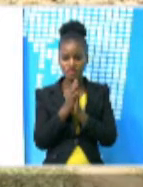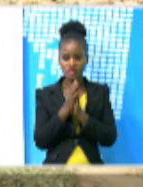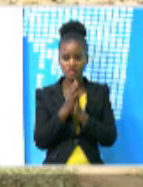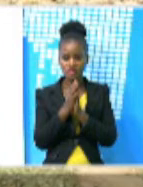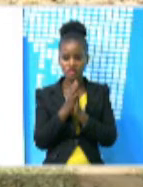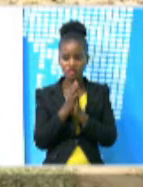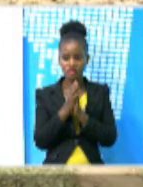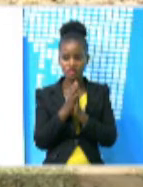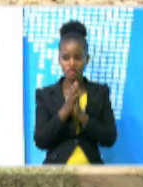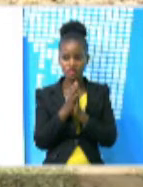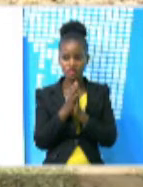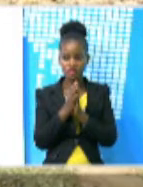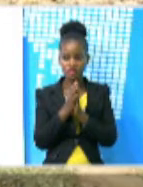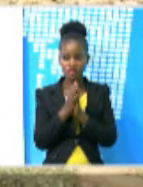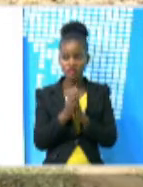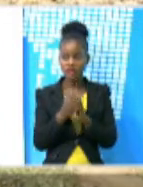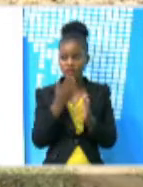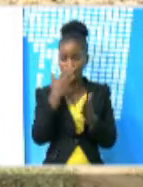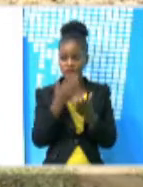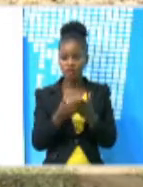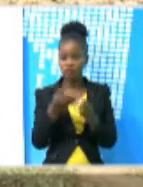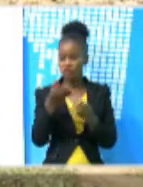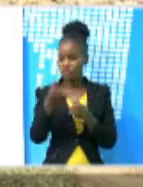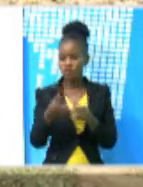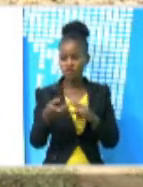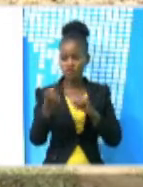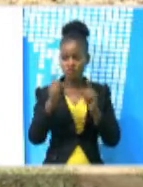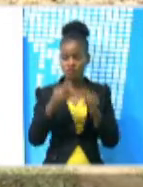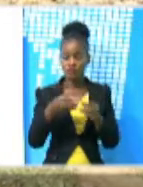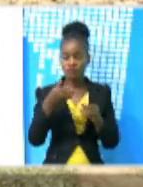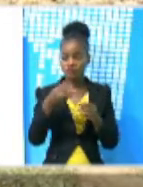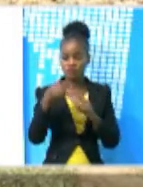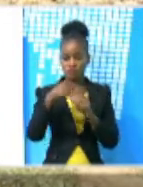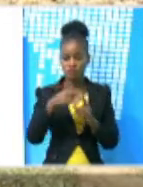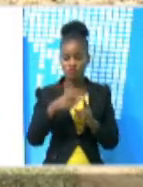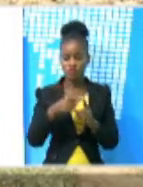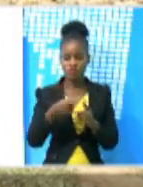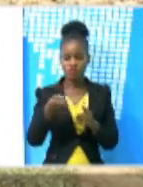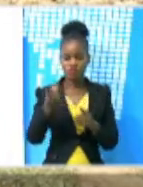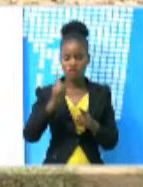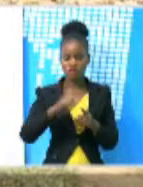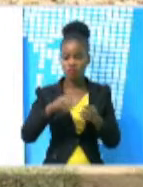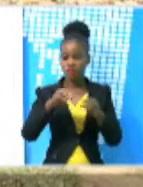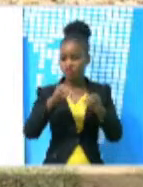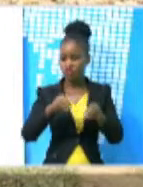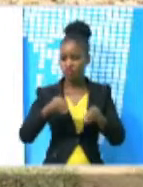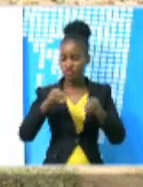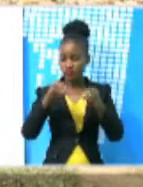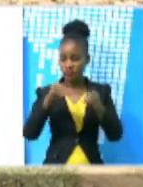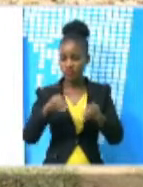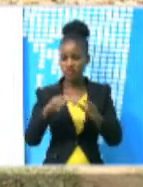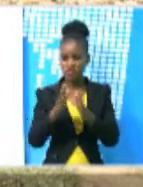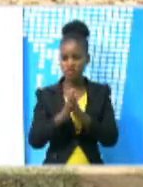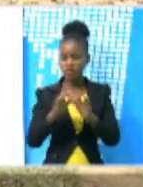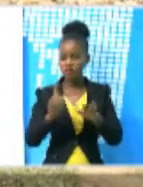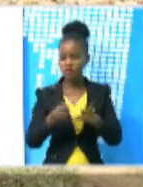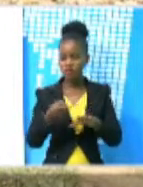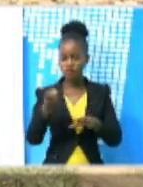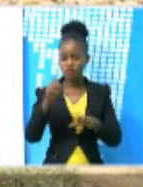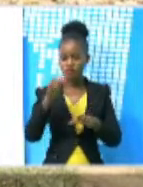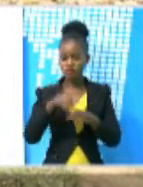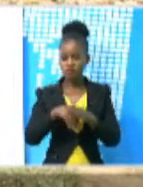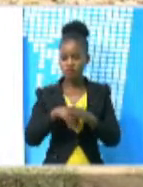I well understand that these very chemicals are going to increase farmers' yields. And they have come